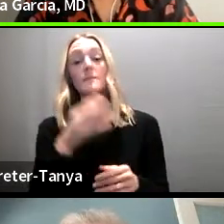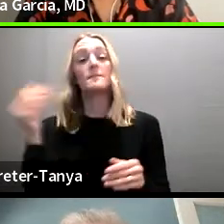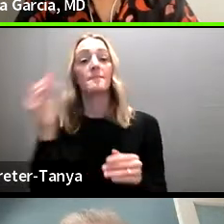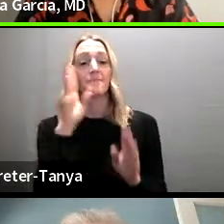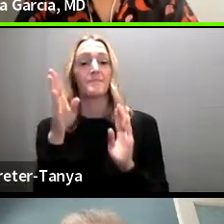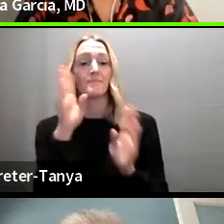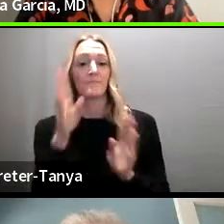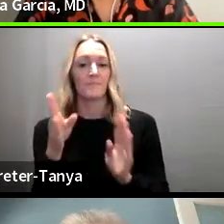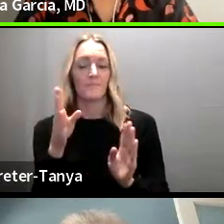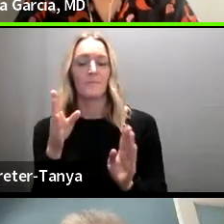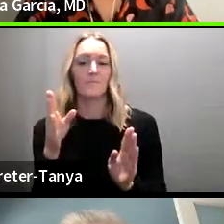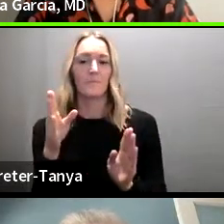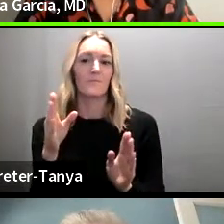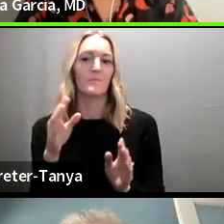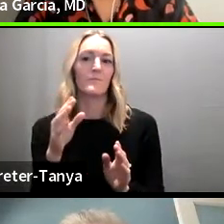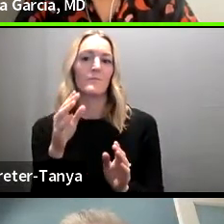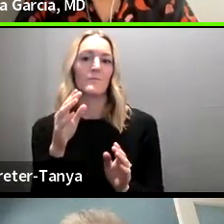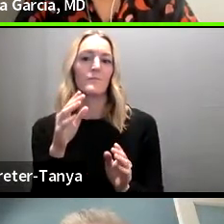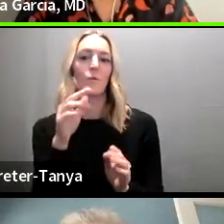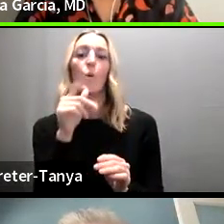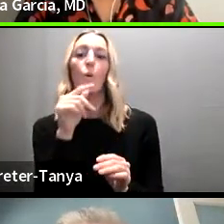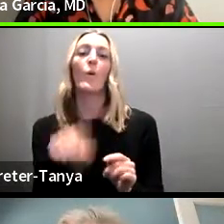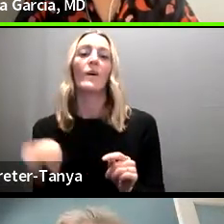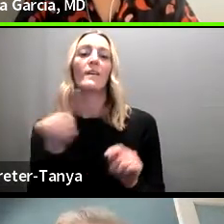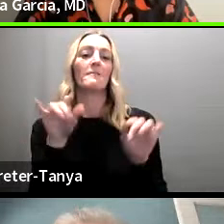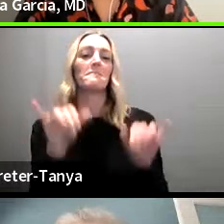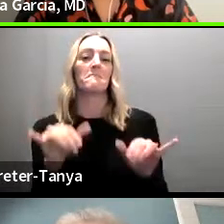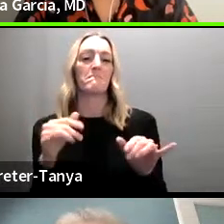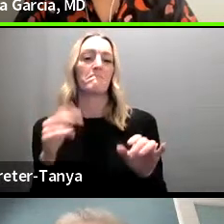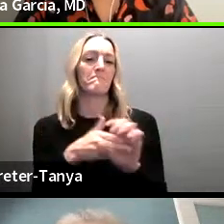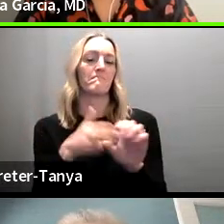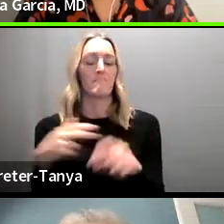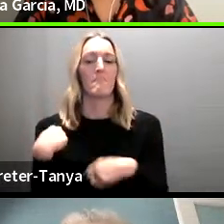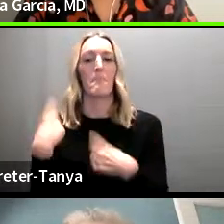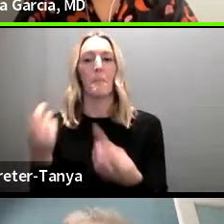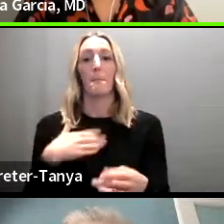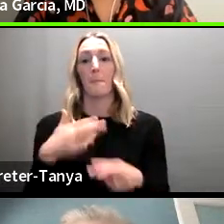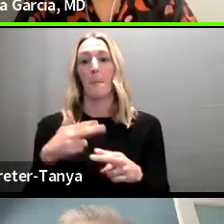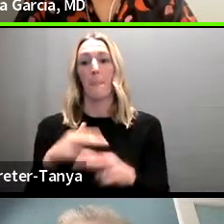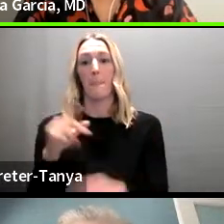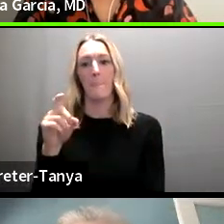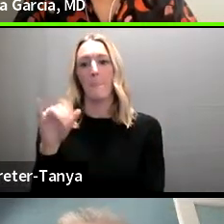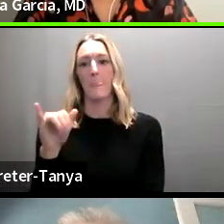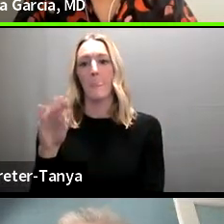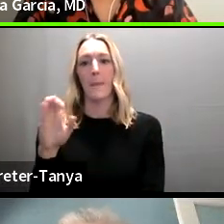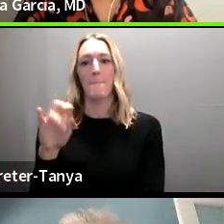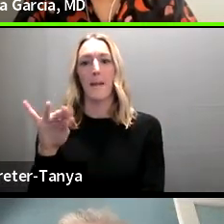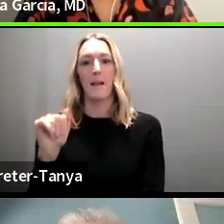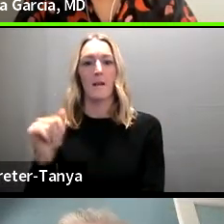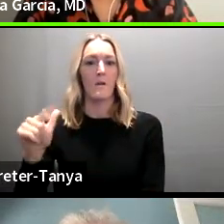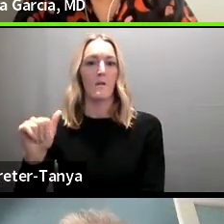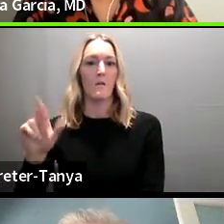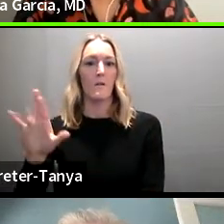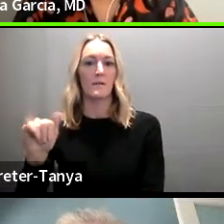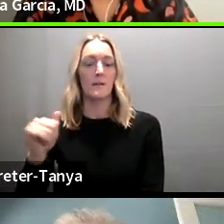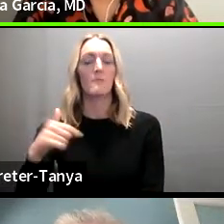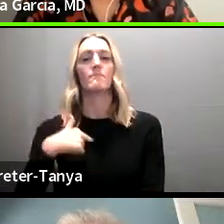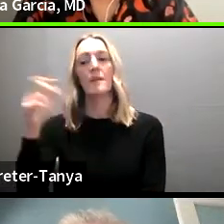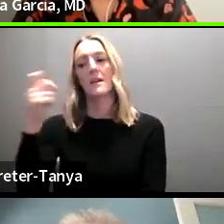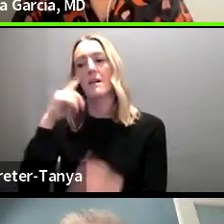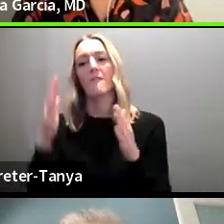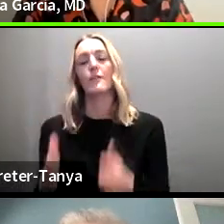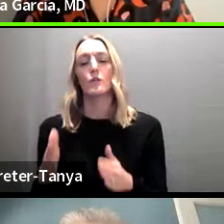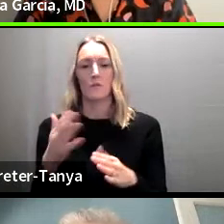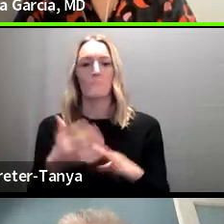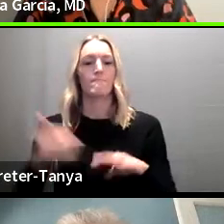all to the people that have been on these calls before. My name is Jimena Garcia, and I'm the governor's senior advisor for vaccine